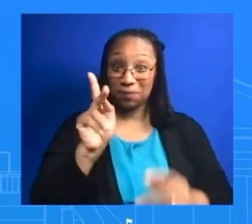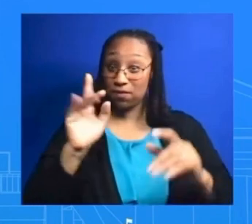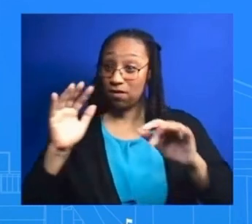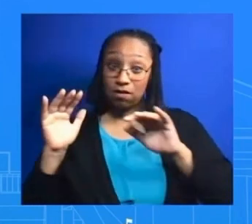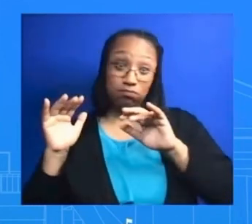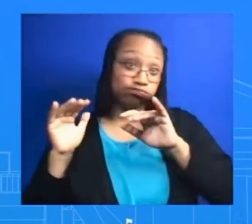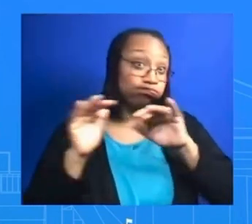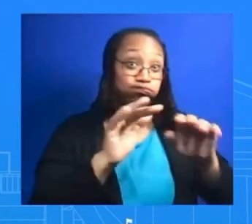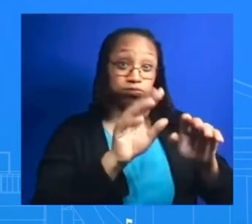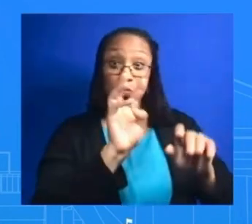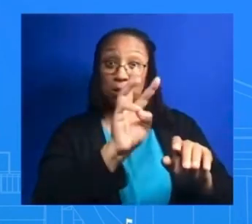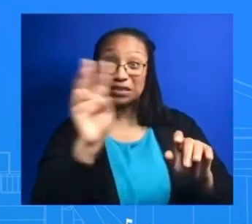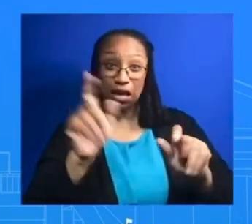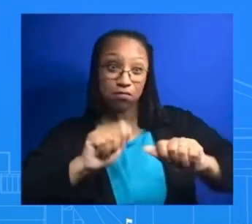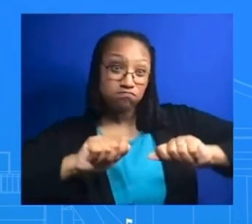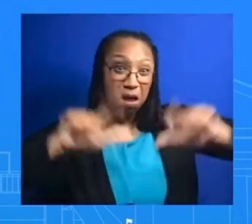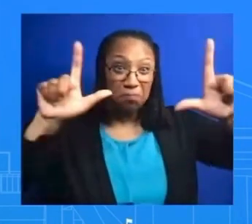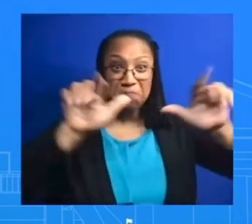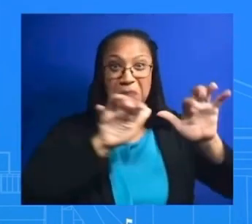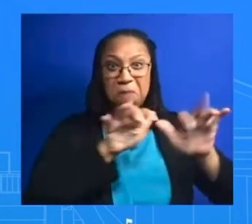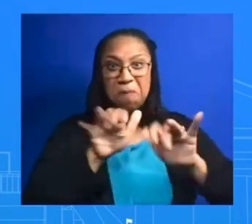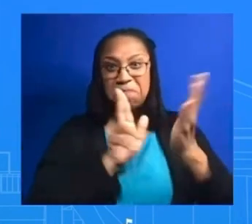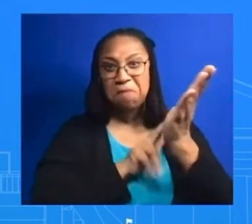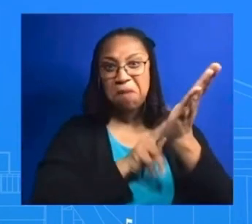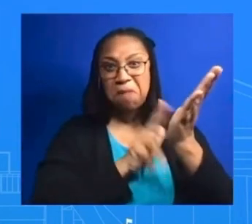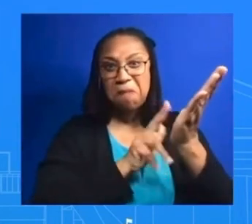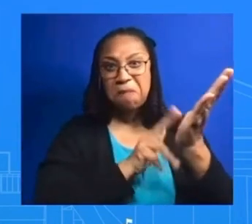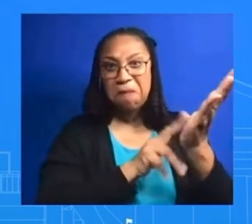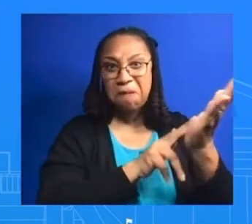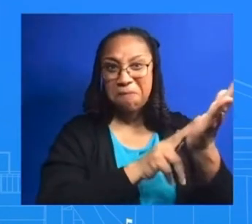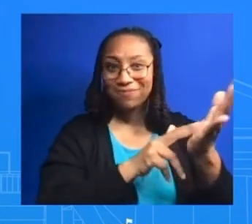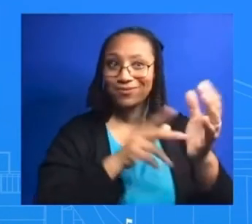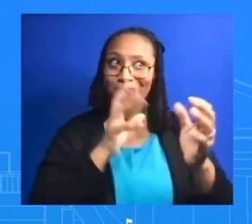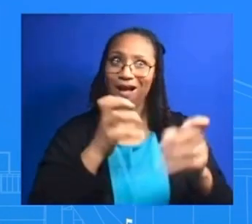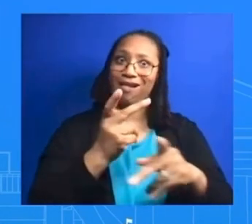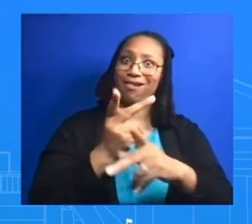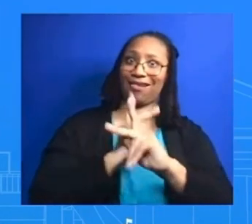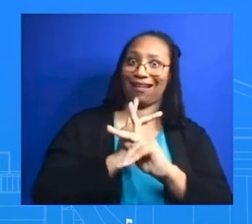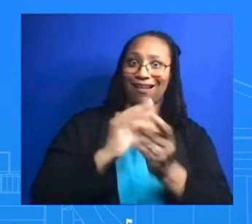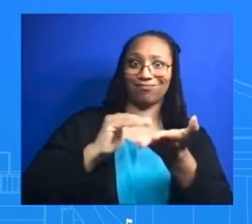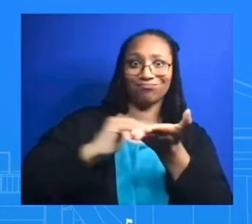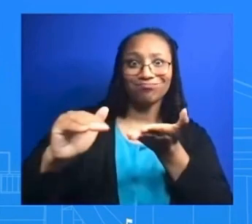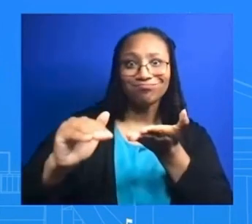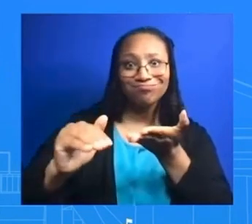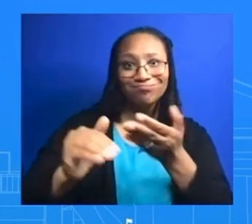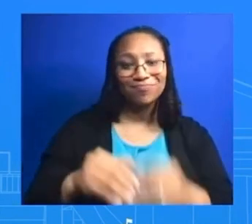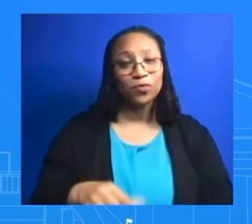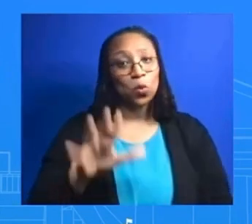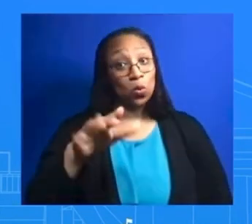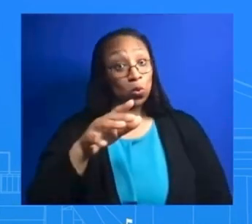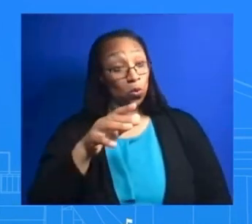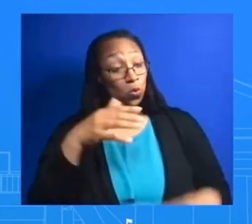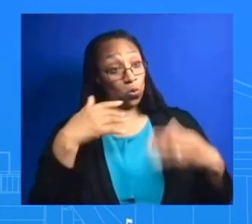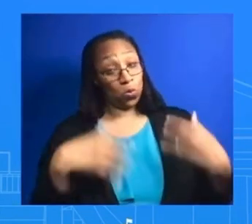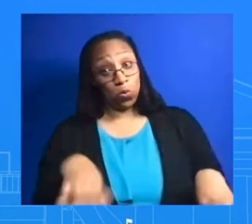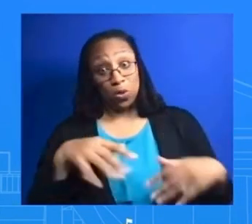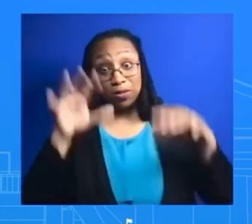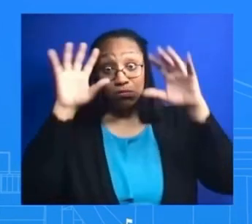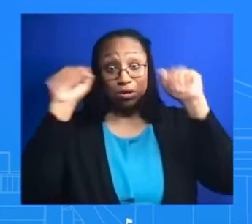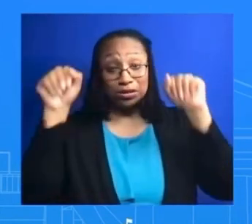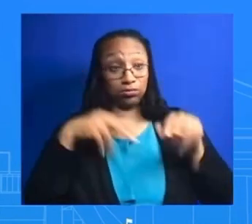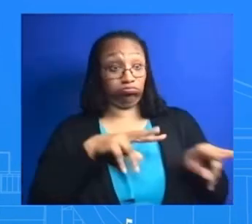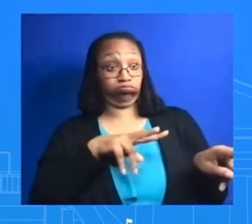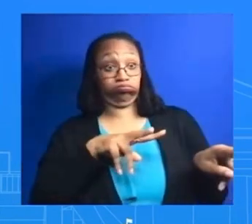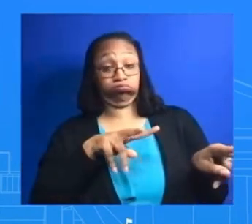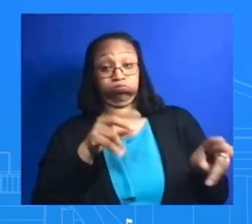You know, as the president's remarks made clear today, he certainly feels for all of the 40 million borrowers, but especially those 16 million who went through the process and got a